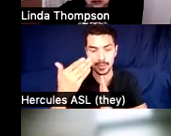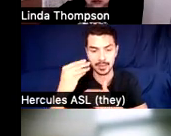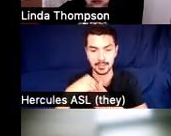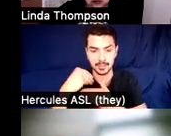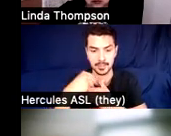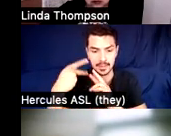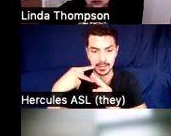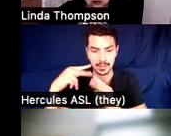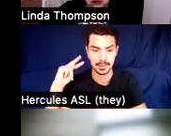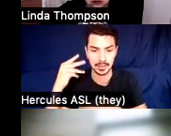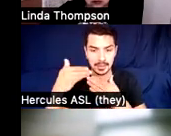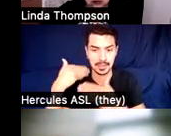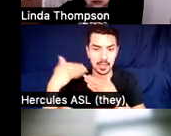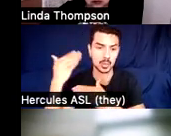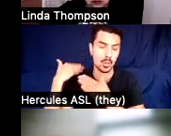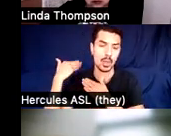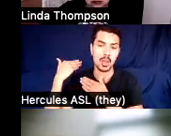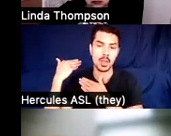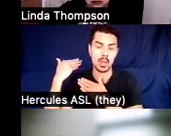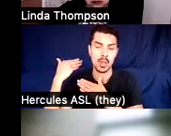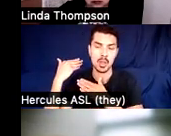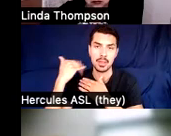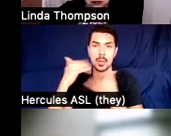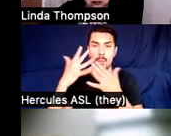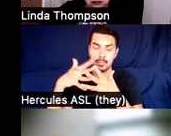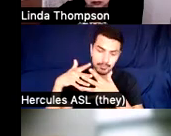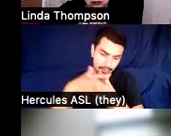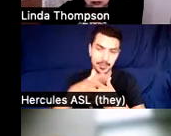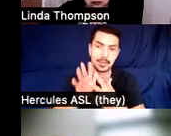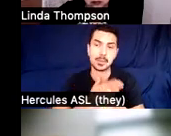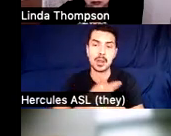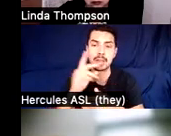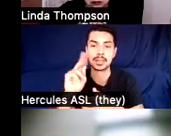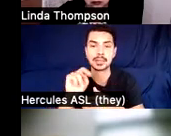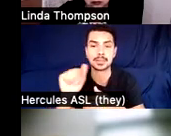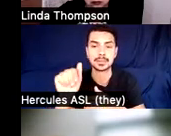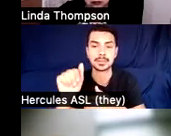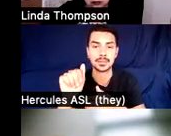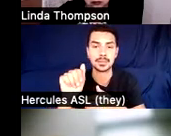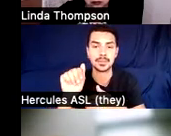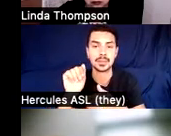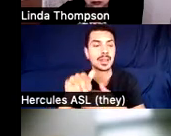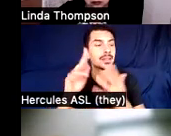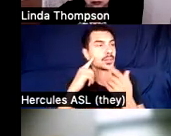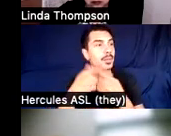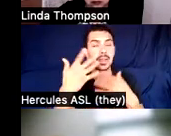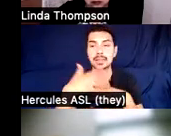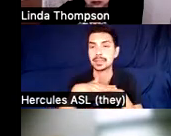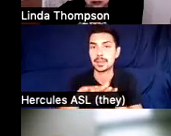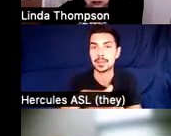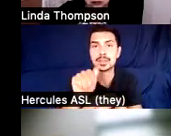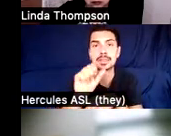our DNA. So that the trauma that we have experienced with all of the assimilation policies,